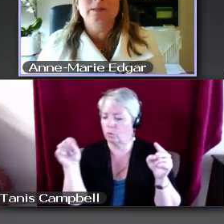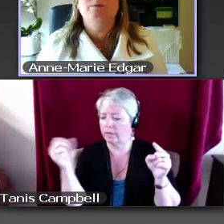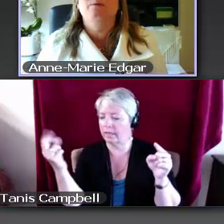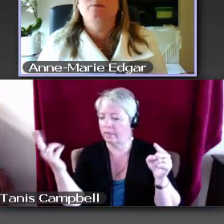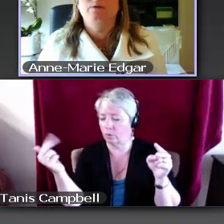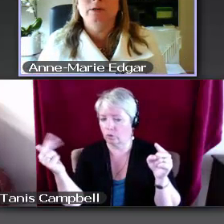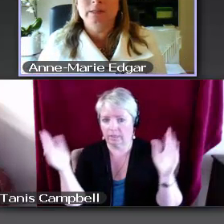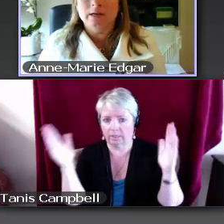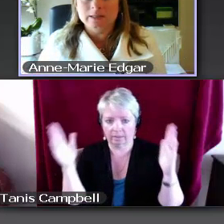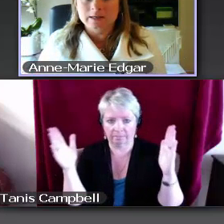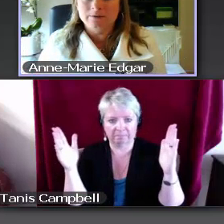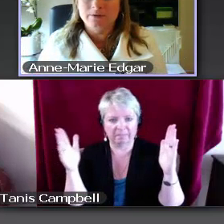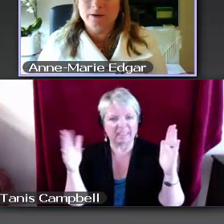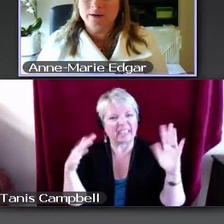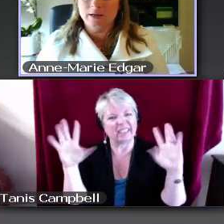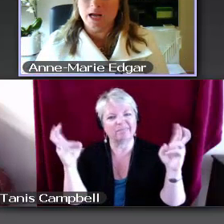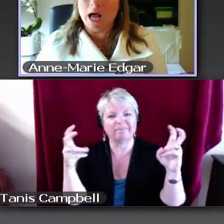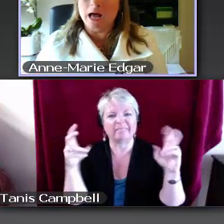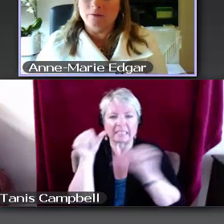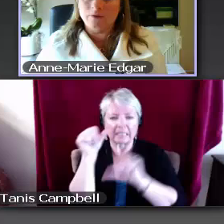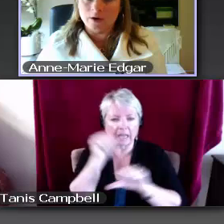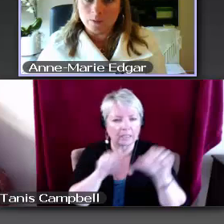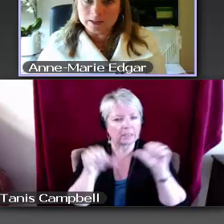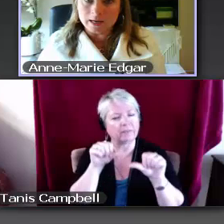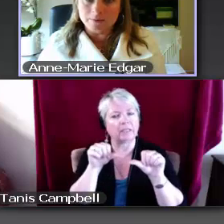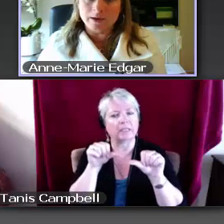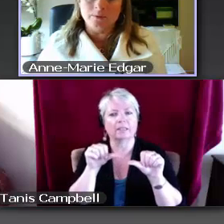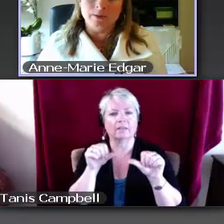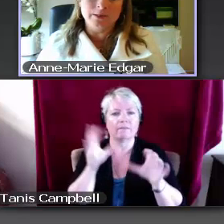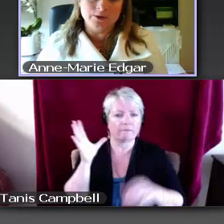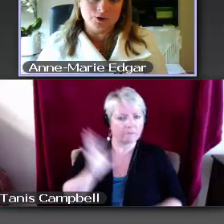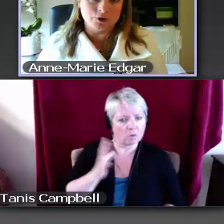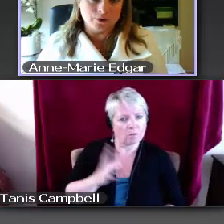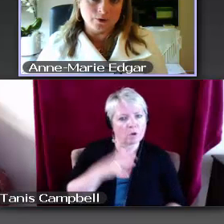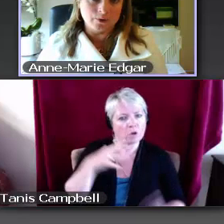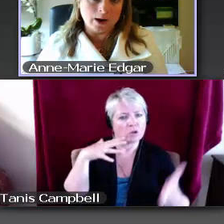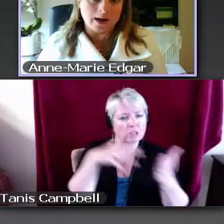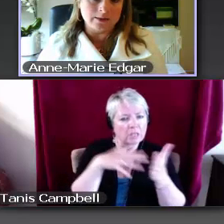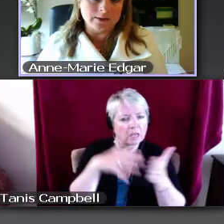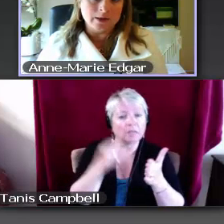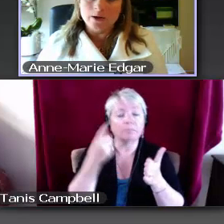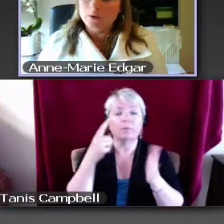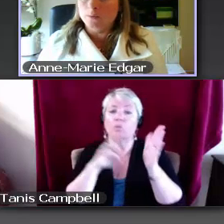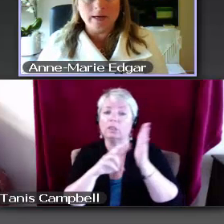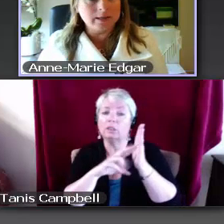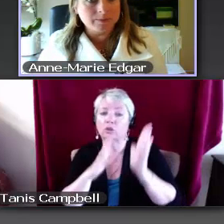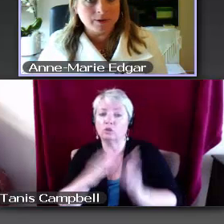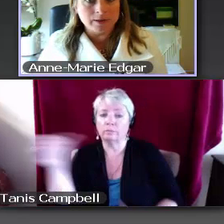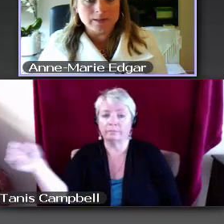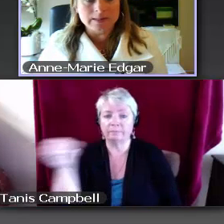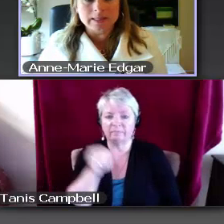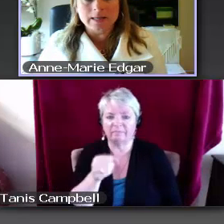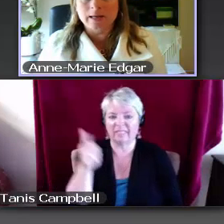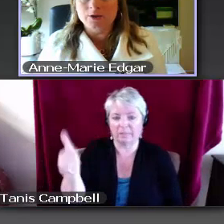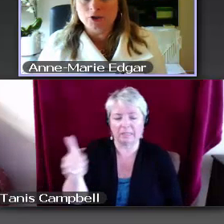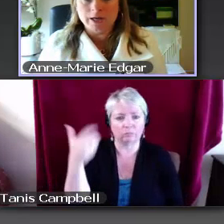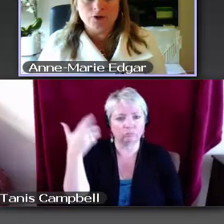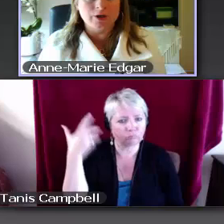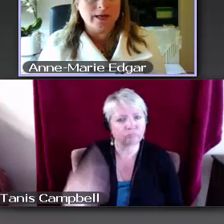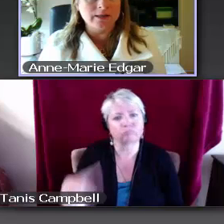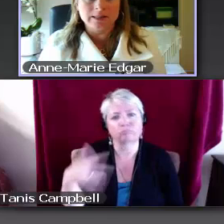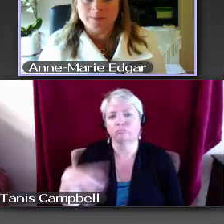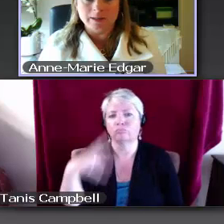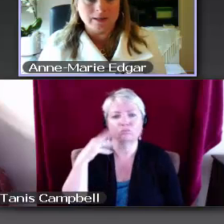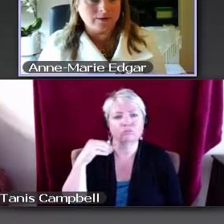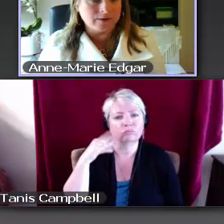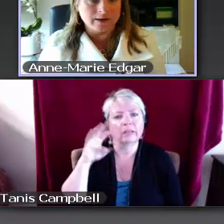study. It was a very scientific, very well done by a researcher who has great experience in the